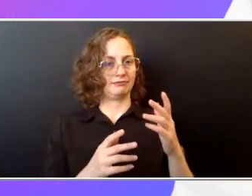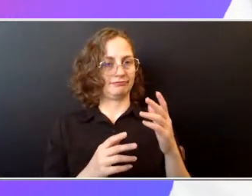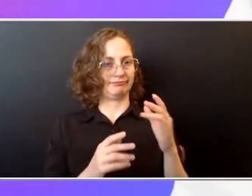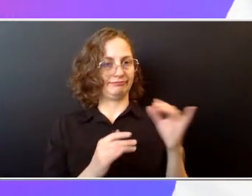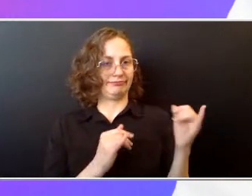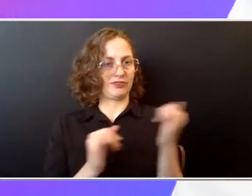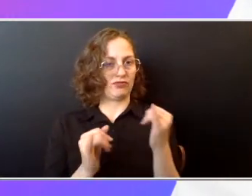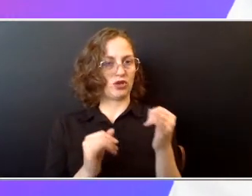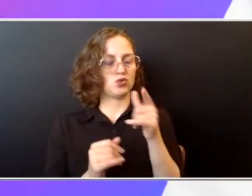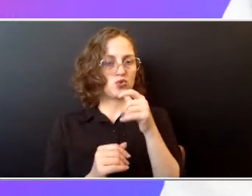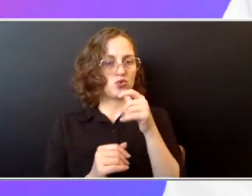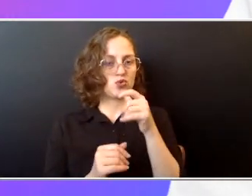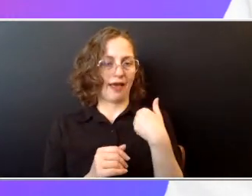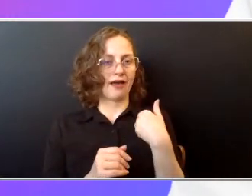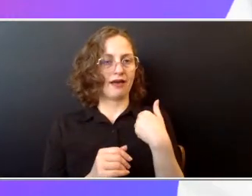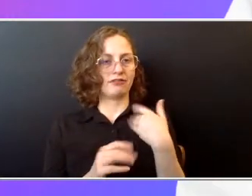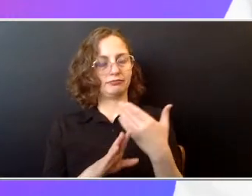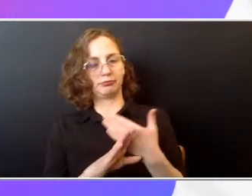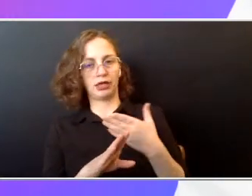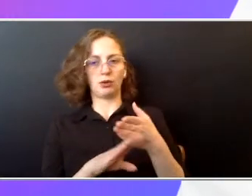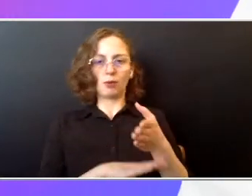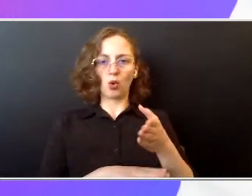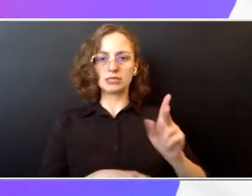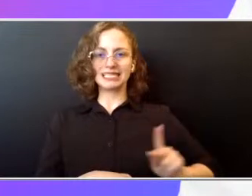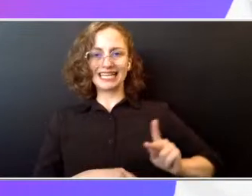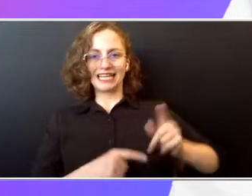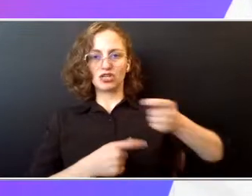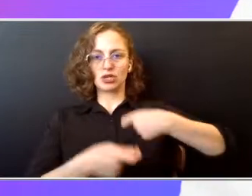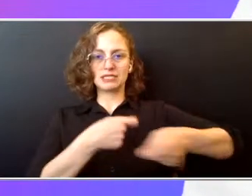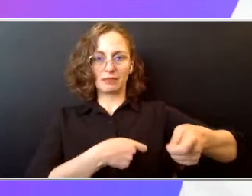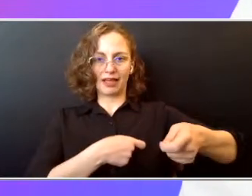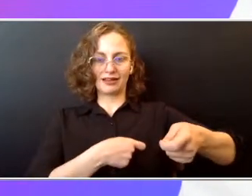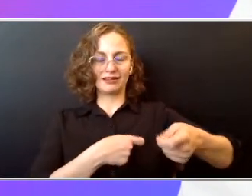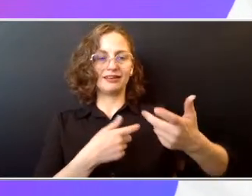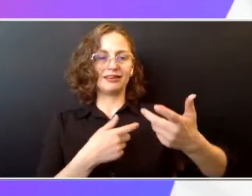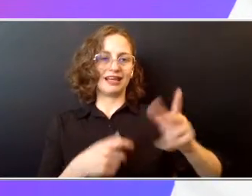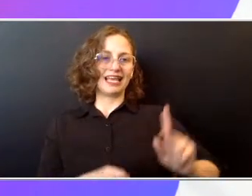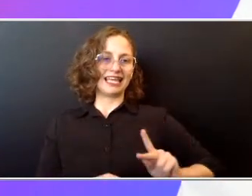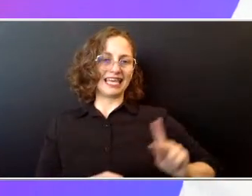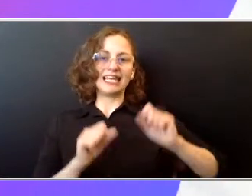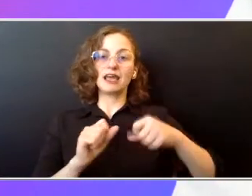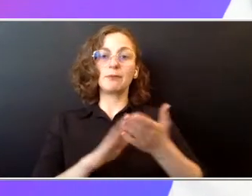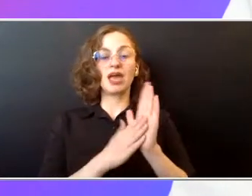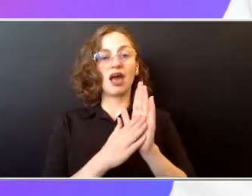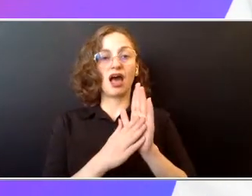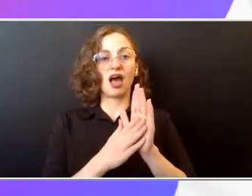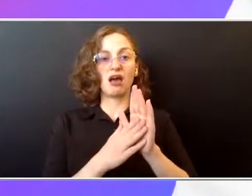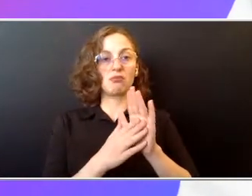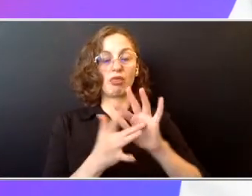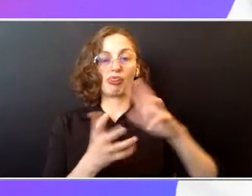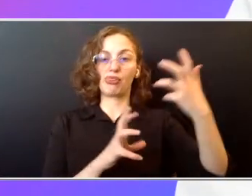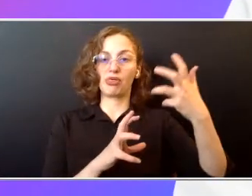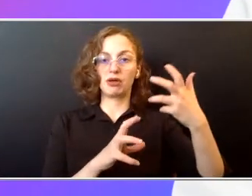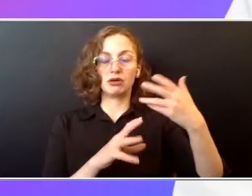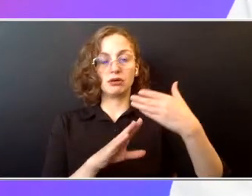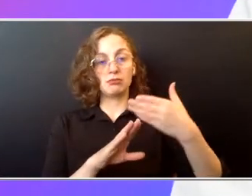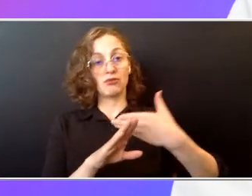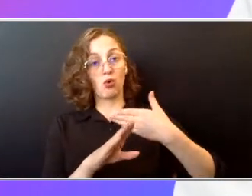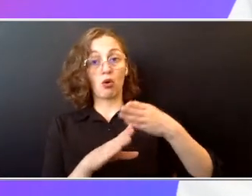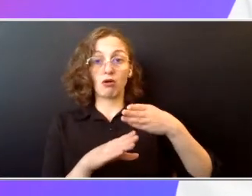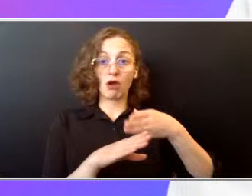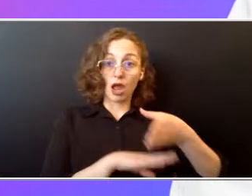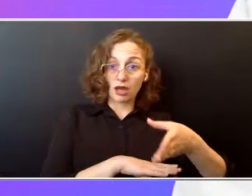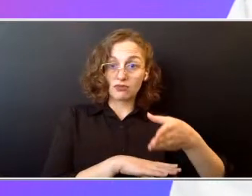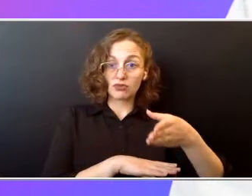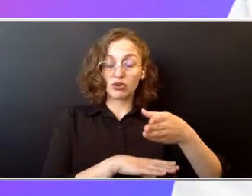glomerulosclerosis. And it gets the kidneys get dysfunctional after or a transplant. And the mechanism was still not fully